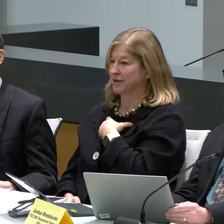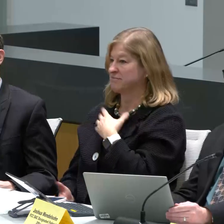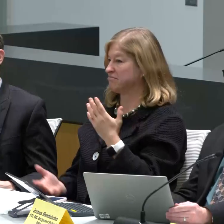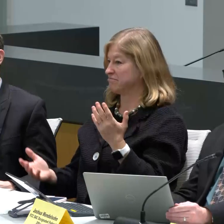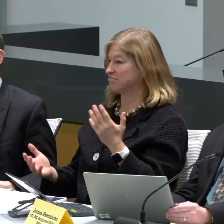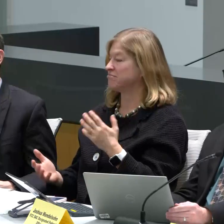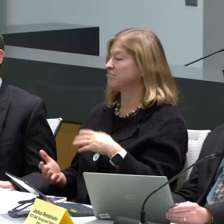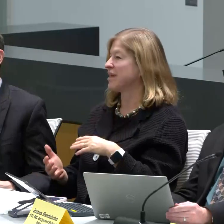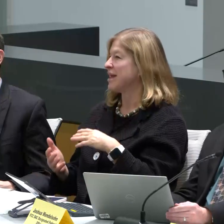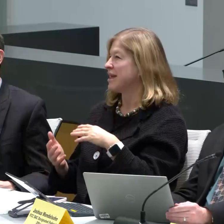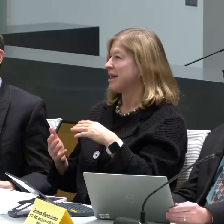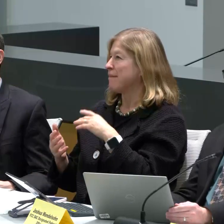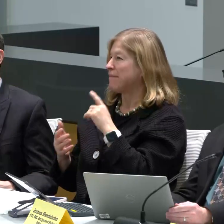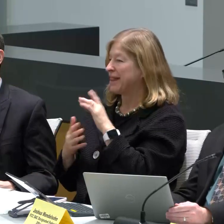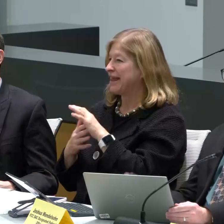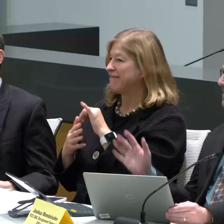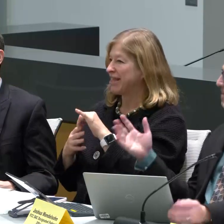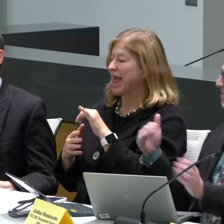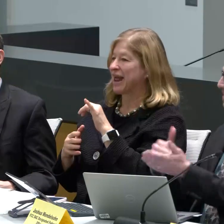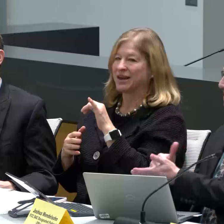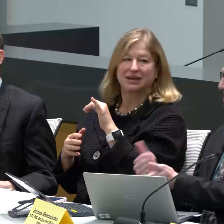fcc.gov/accessibility-complaint.